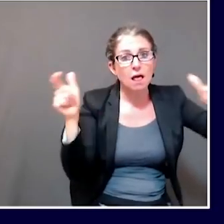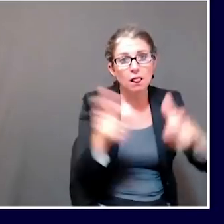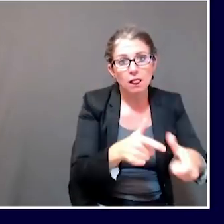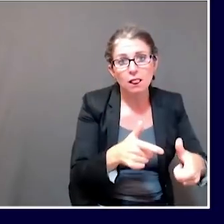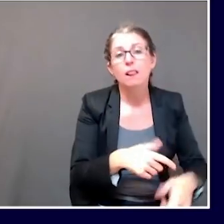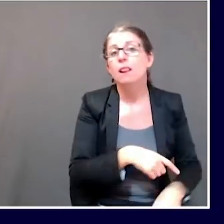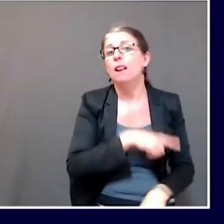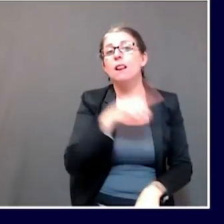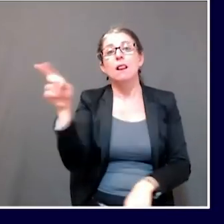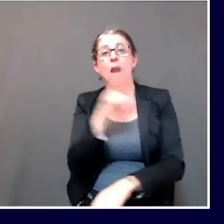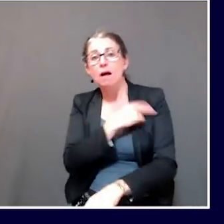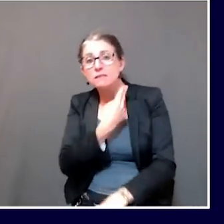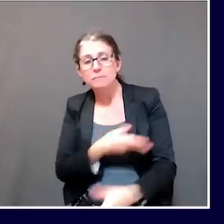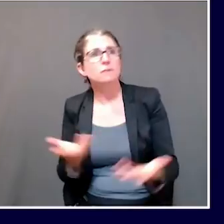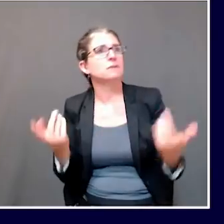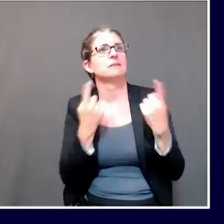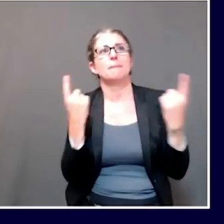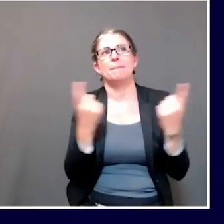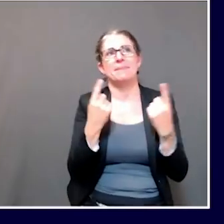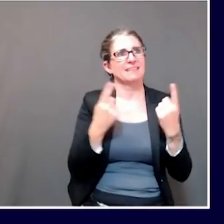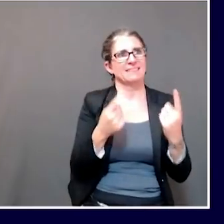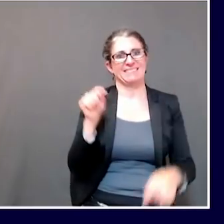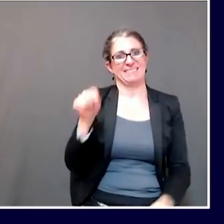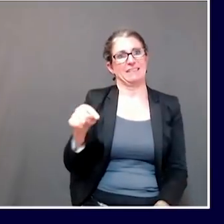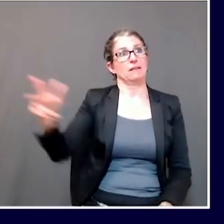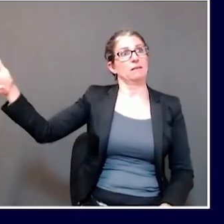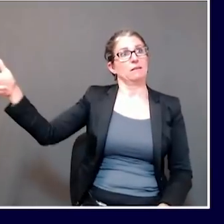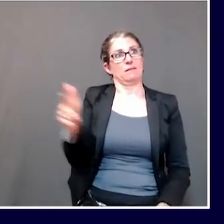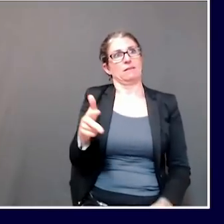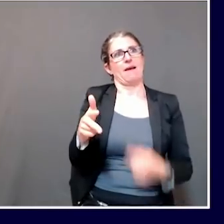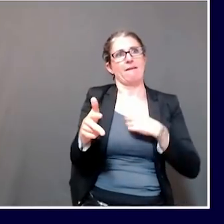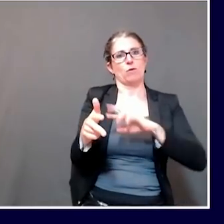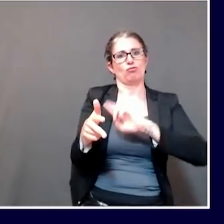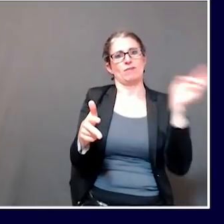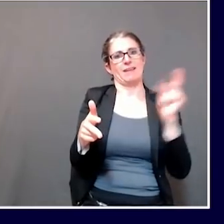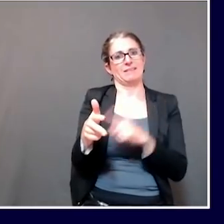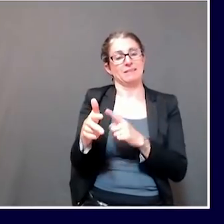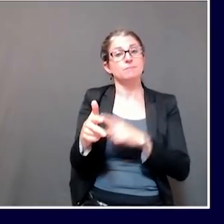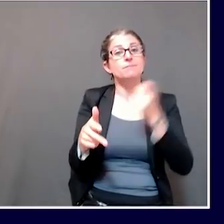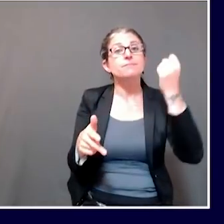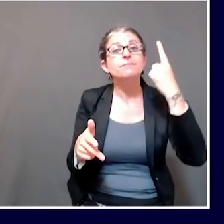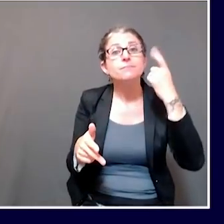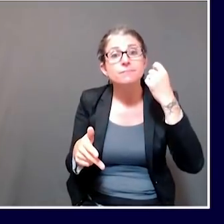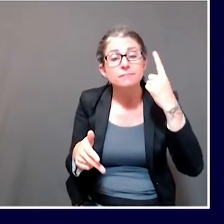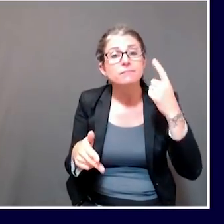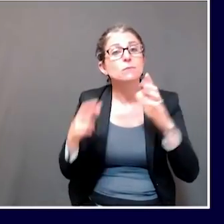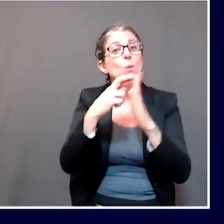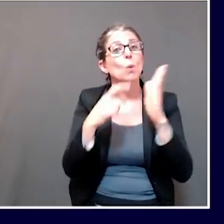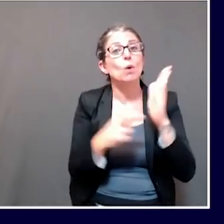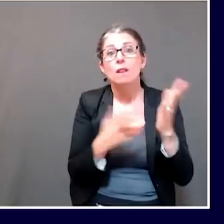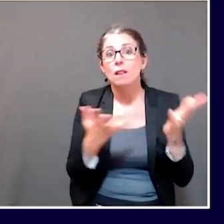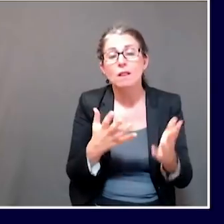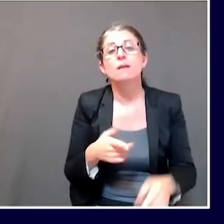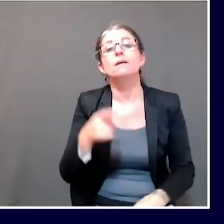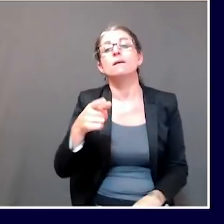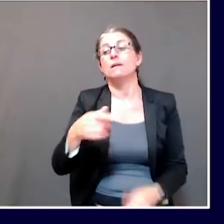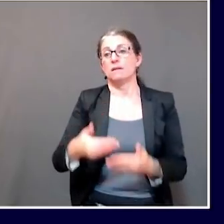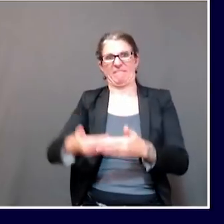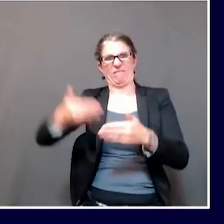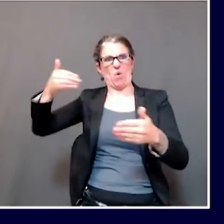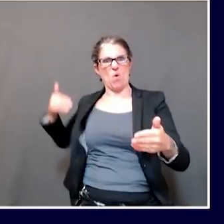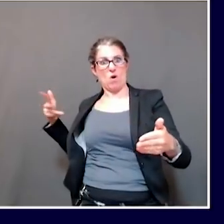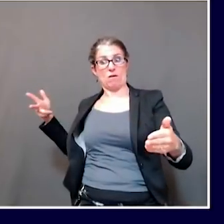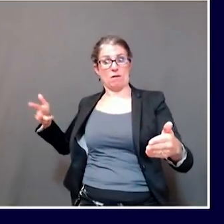cruise line has not just touched base with providers at all the points of call, but has actually received letters of acknowledgement and